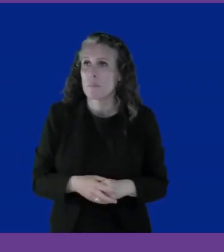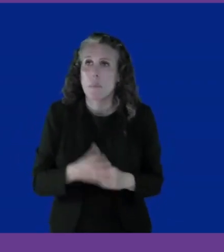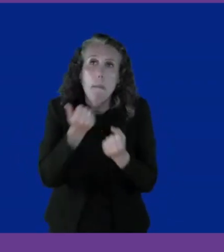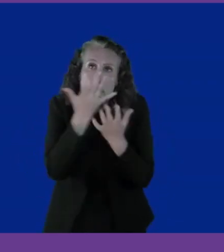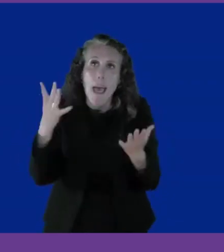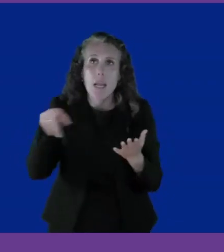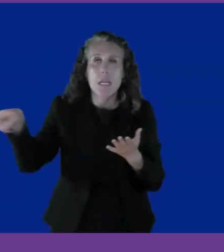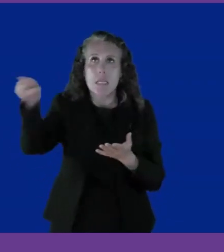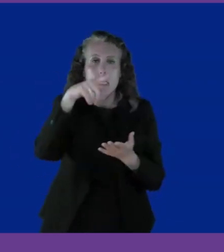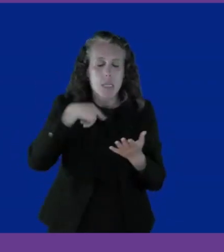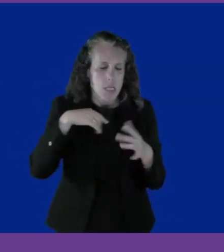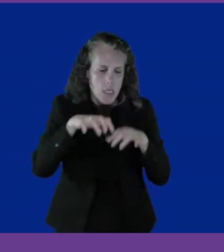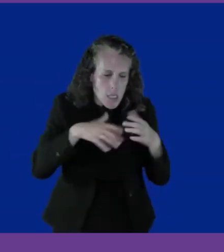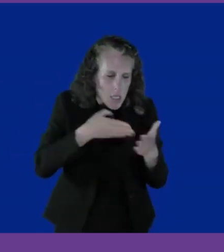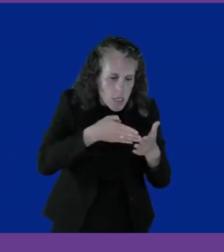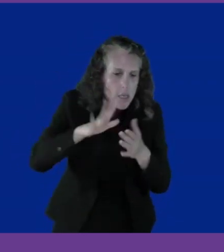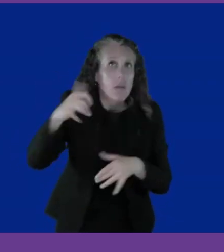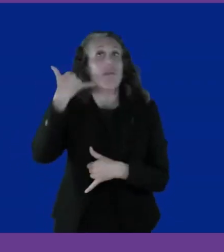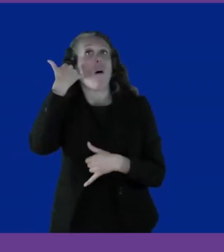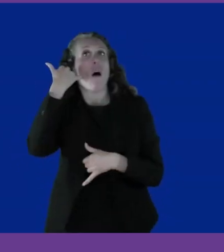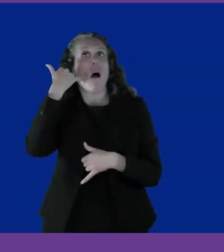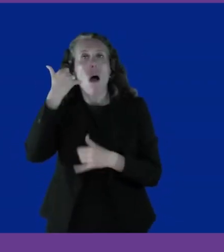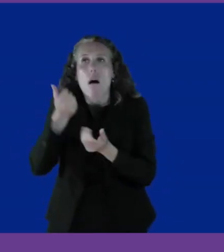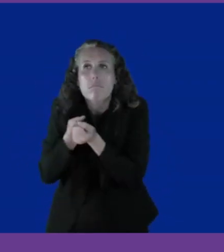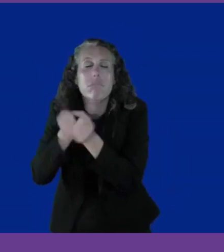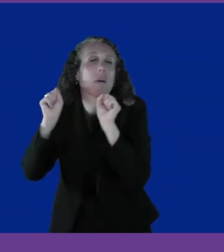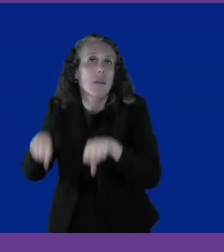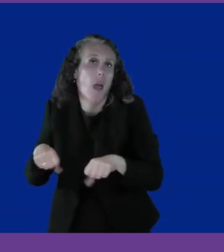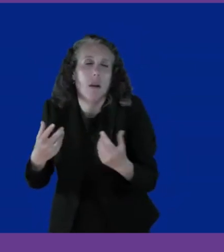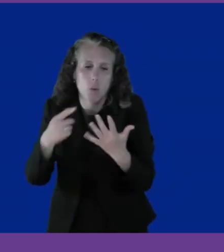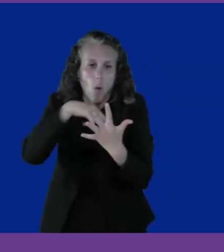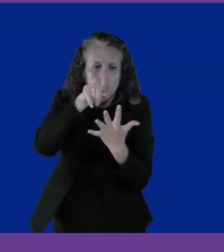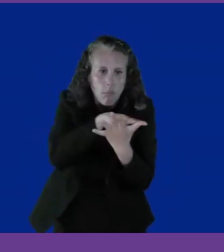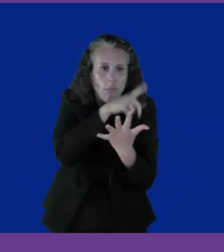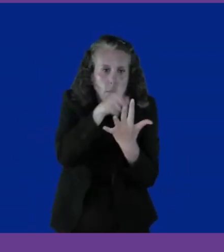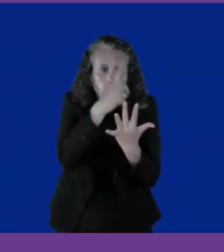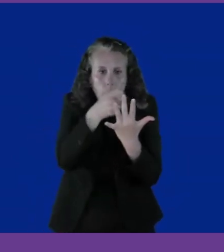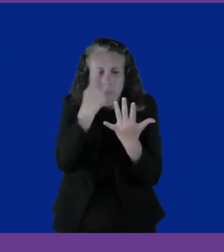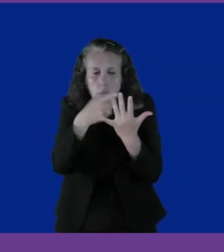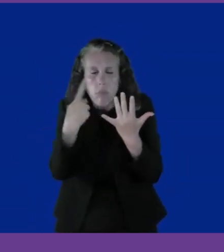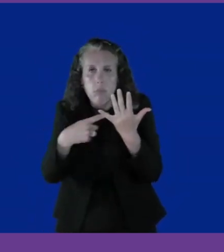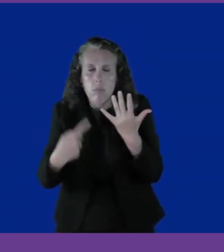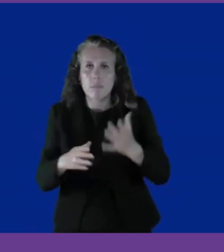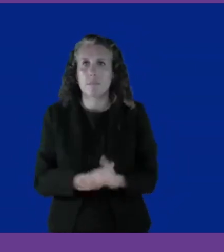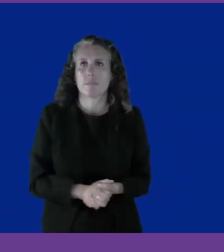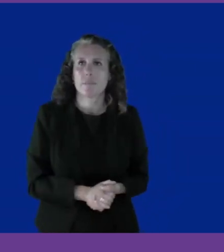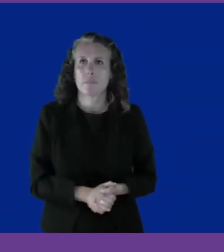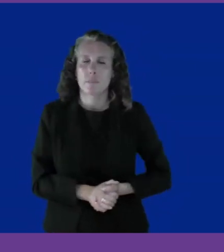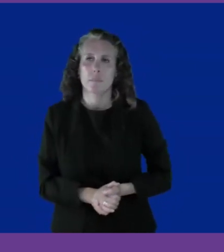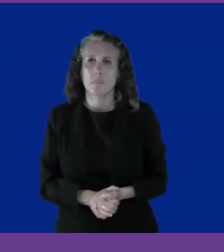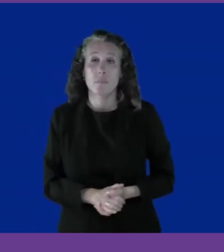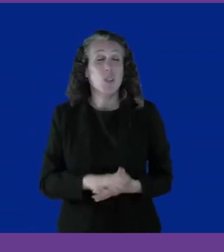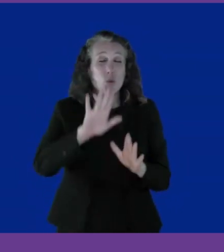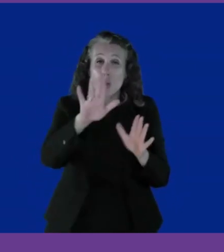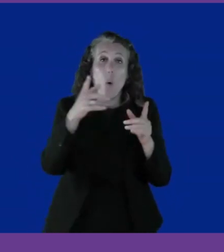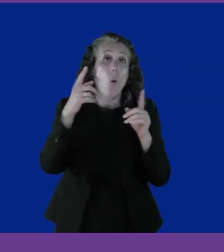needed. So, well, with that, I mean, with all this progress, what I want to say is that banks are